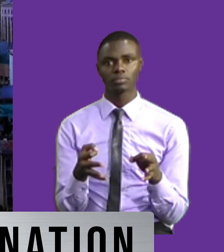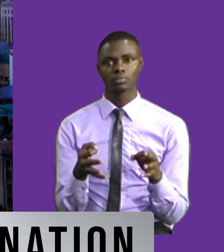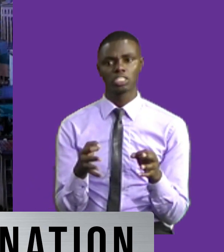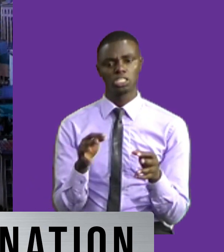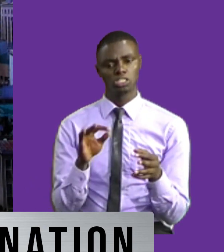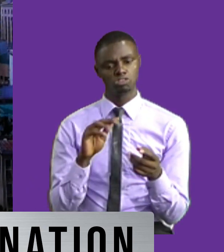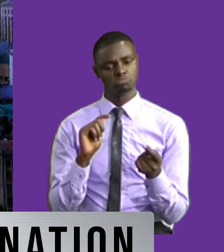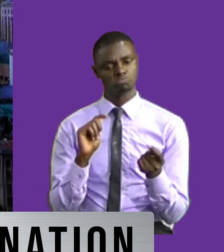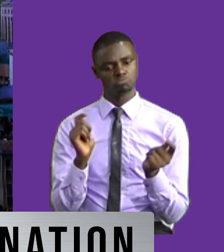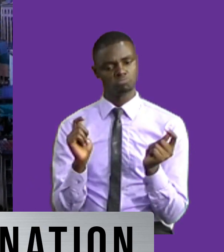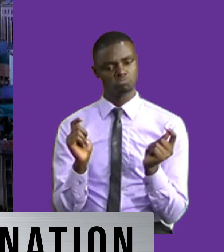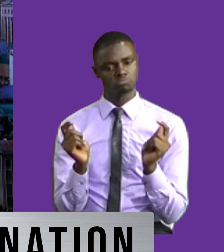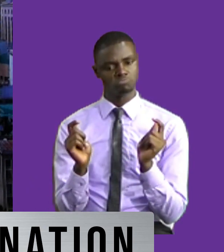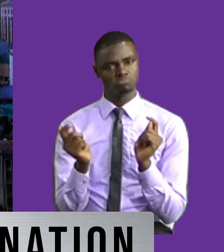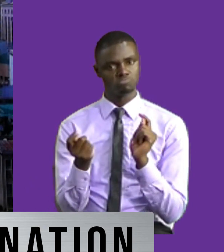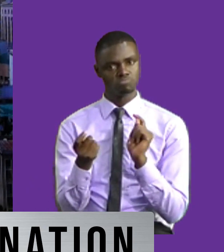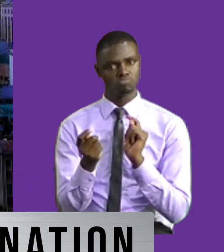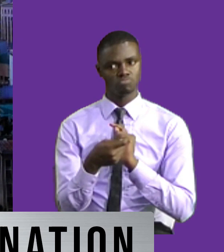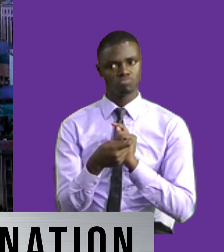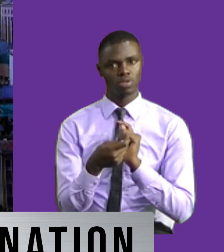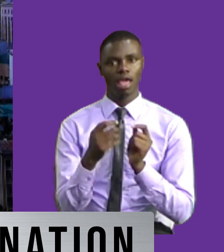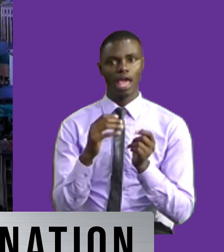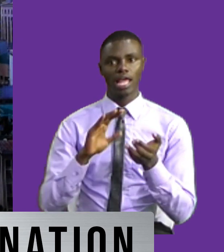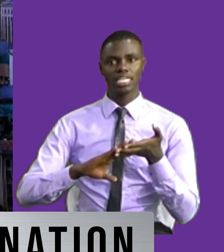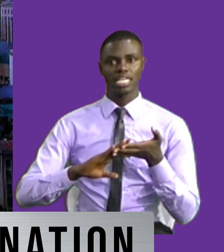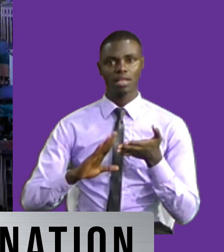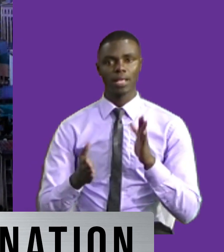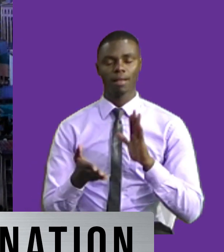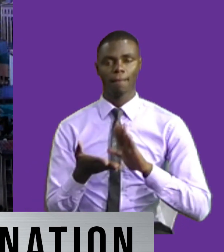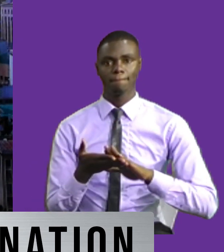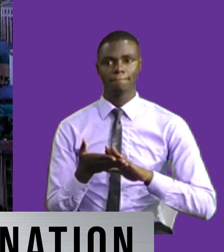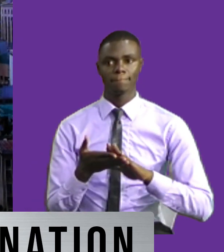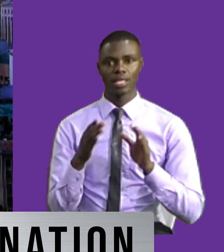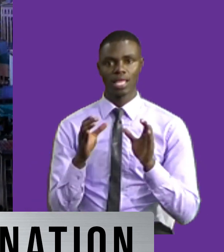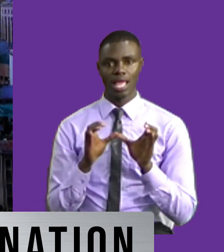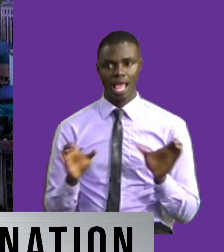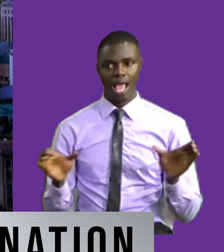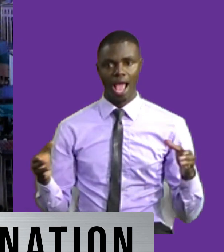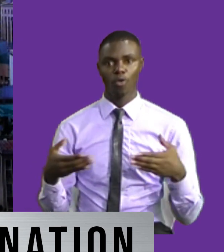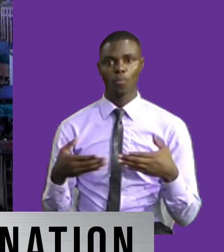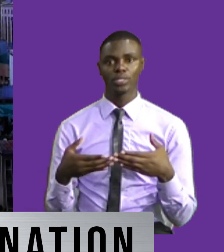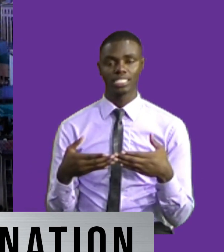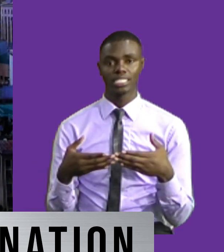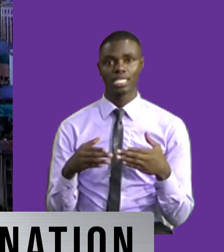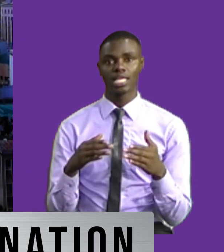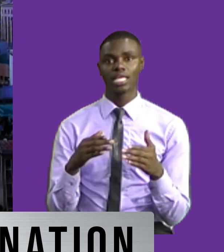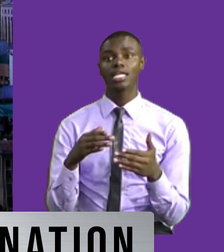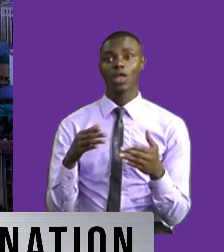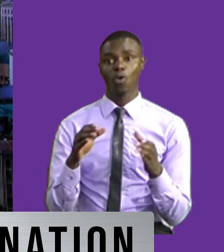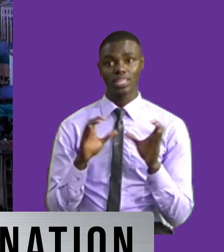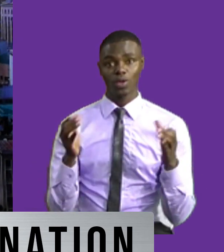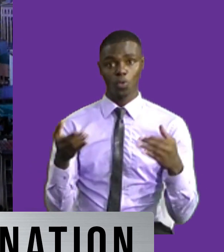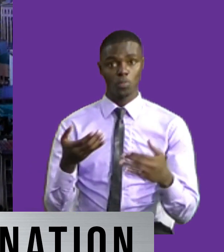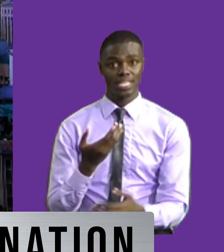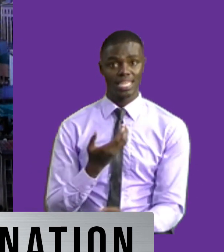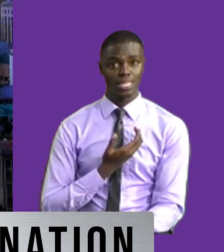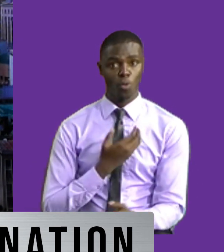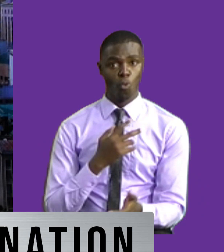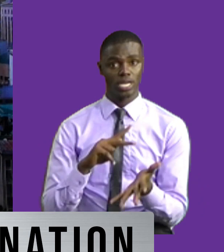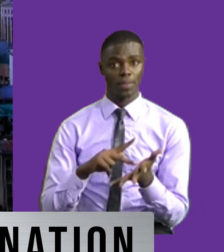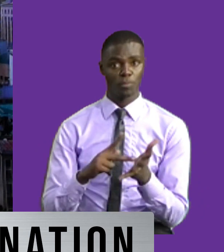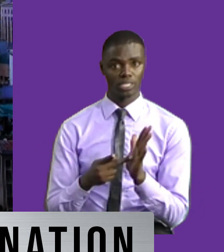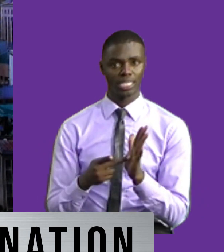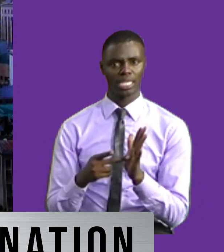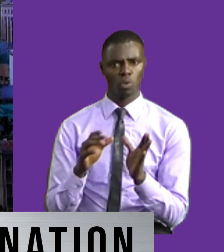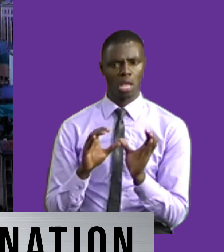turn it around and it becomes community, they own the community, own the project. Own the